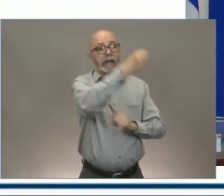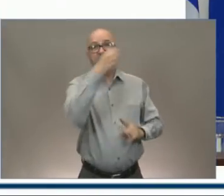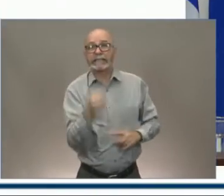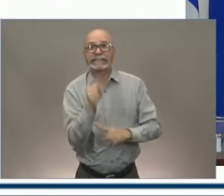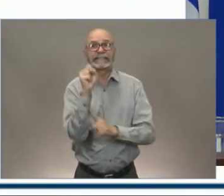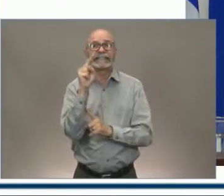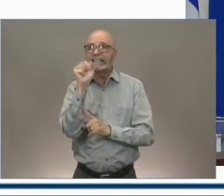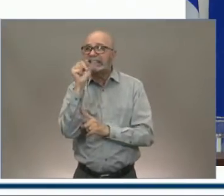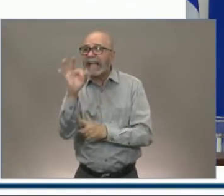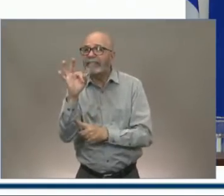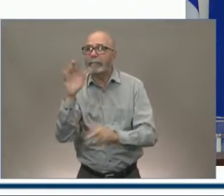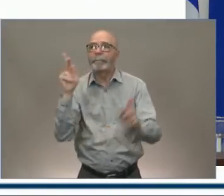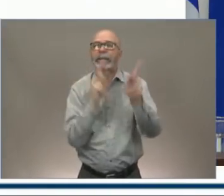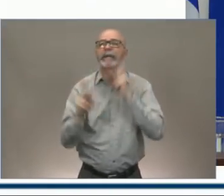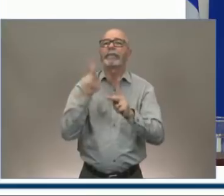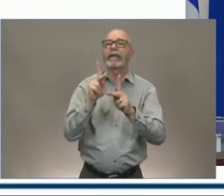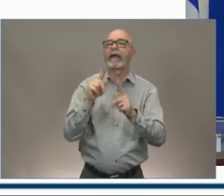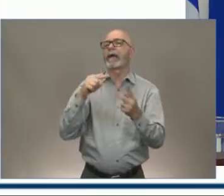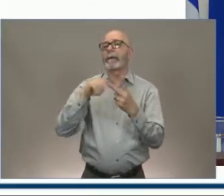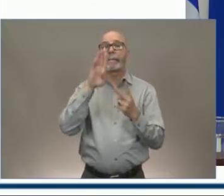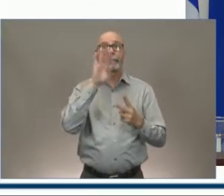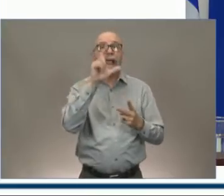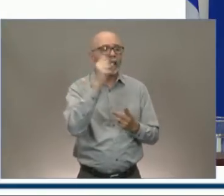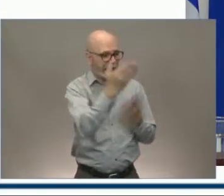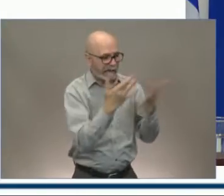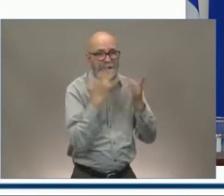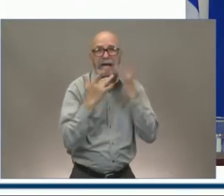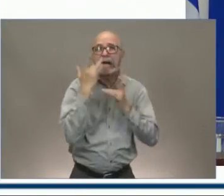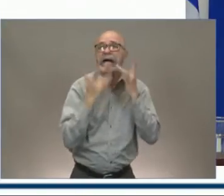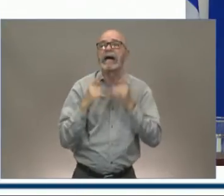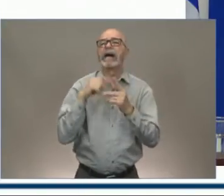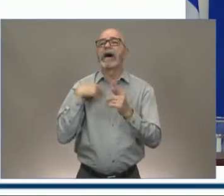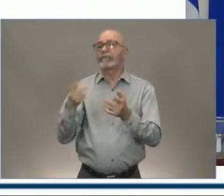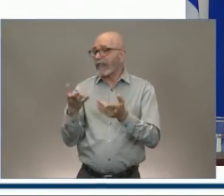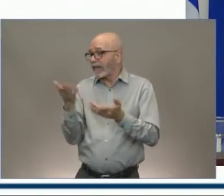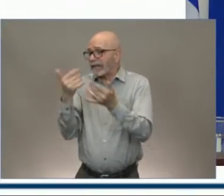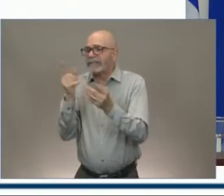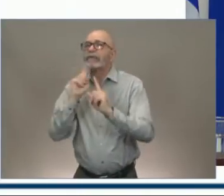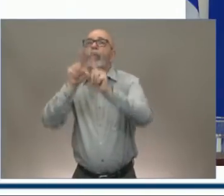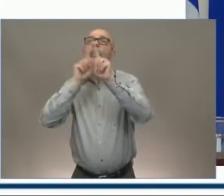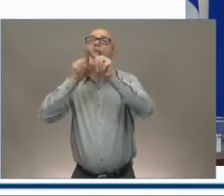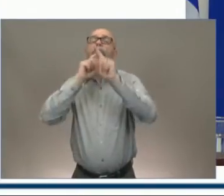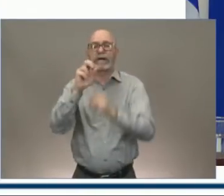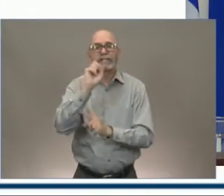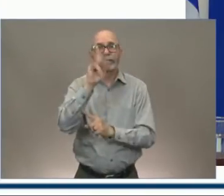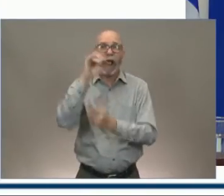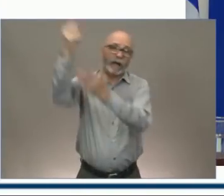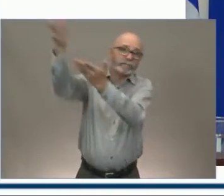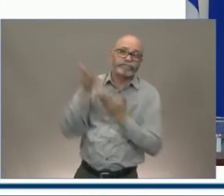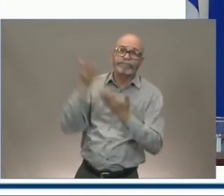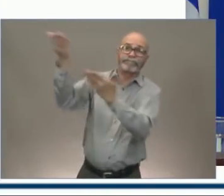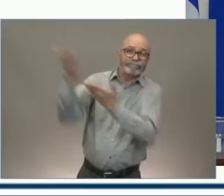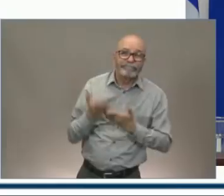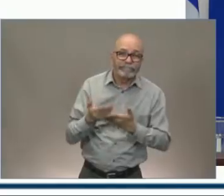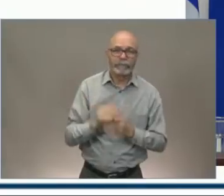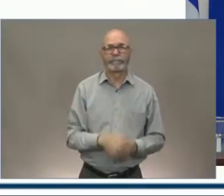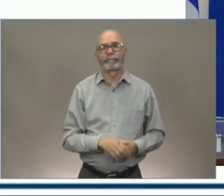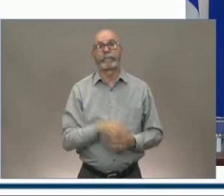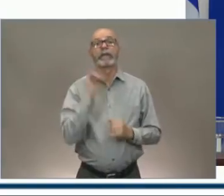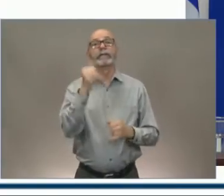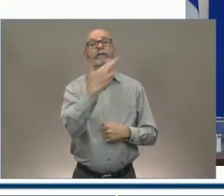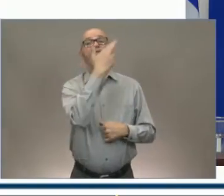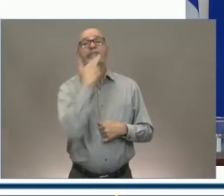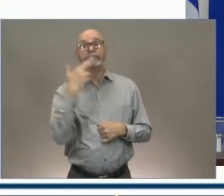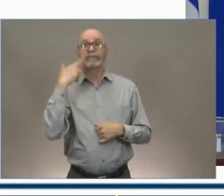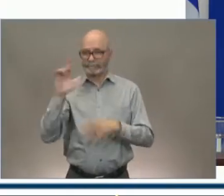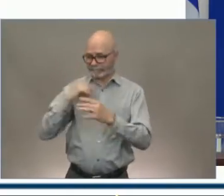or ordering supplies. We recognize that restaurants have put in mitigation measures such as